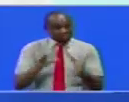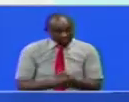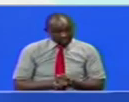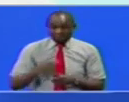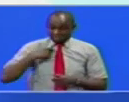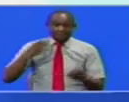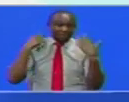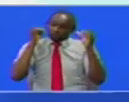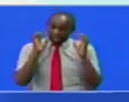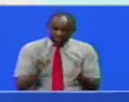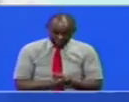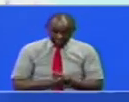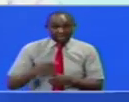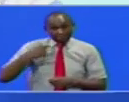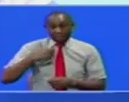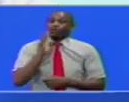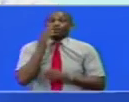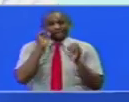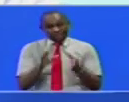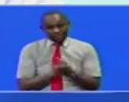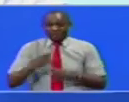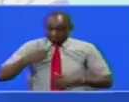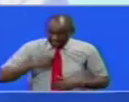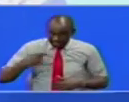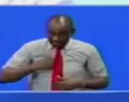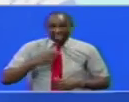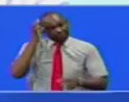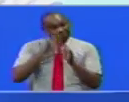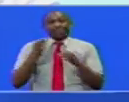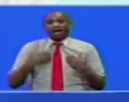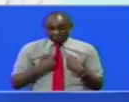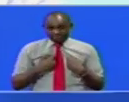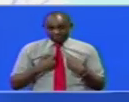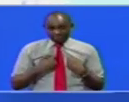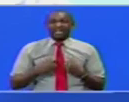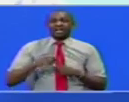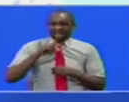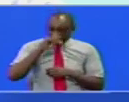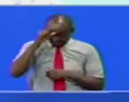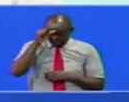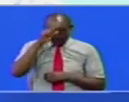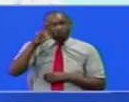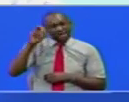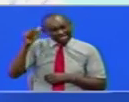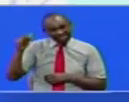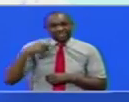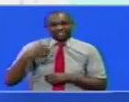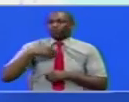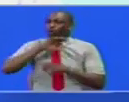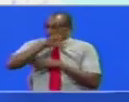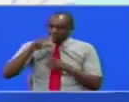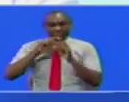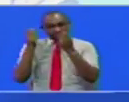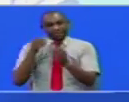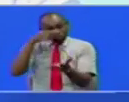mimi sim Meru, wala mimi sim Baluya. Lakini mimi niko na imani. serikali ya NASA ndio ile ambayo itanasa makabila